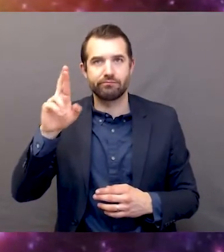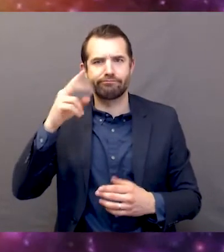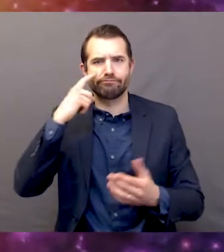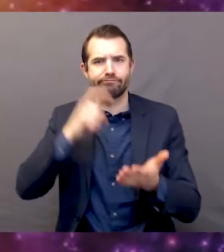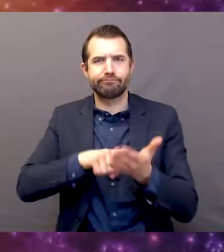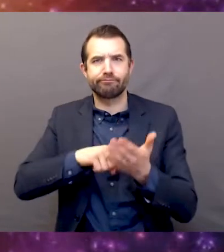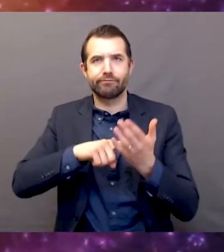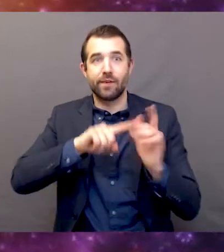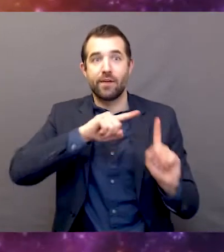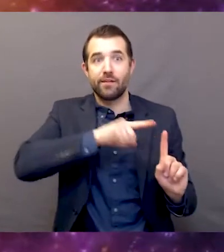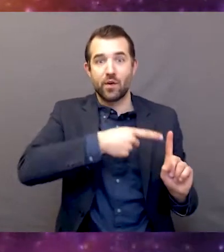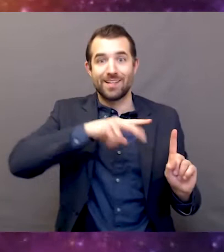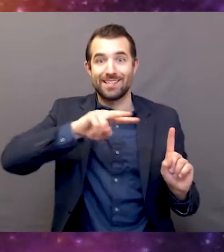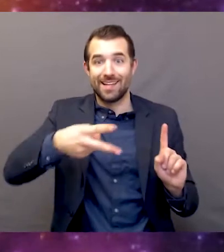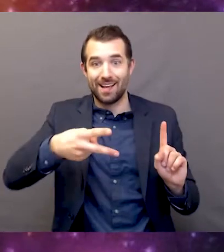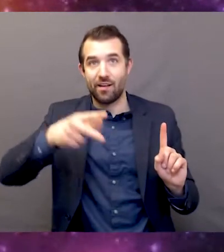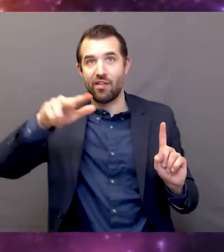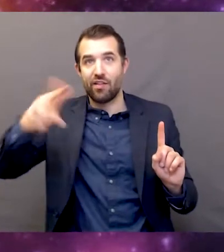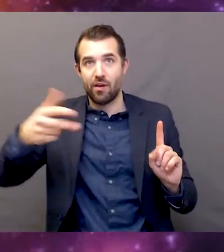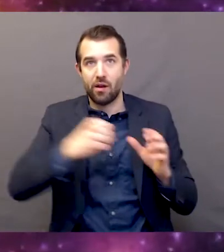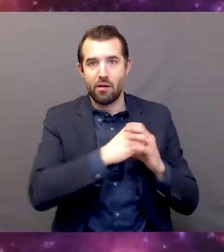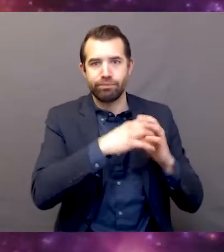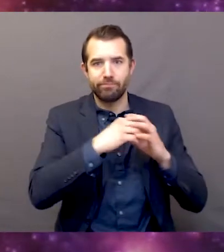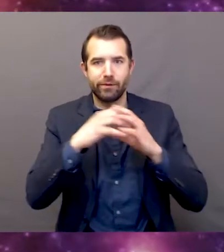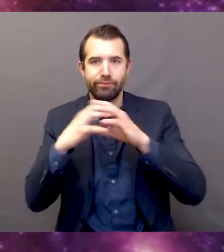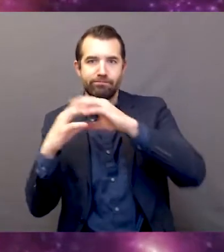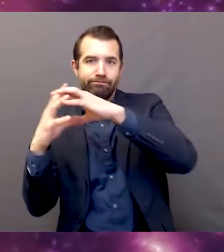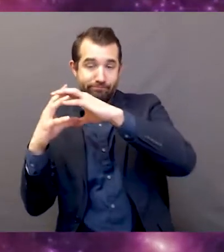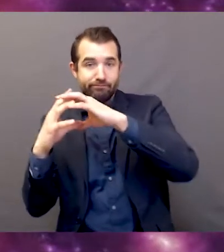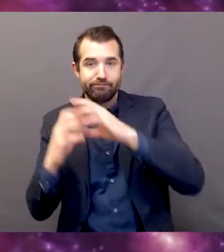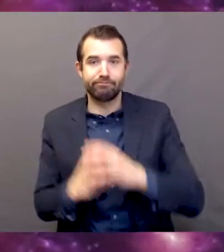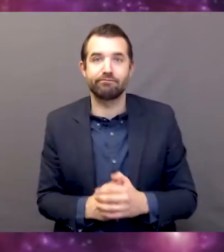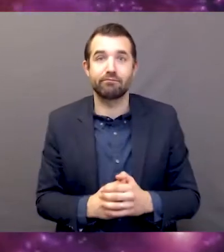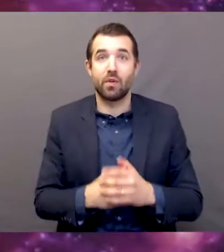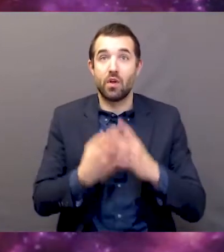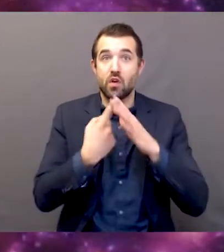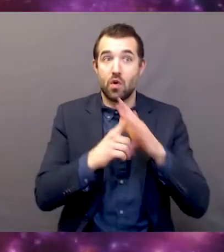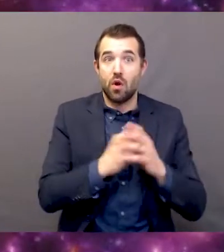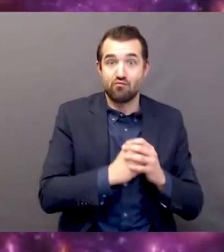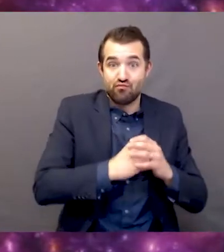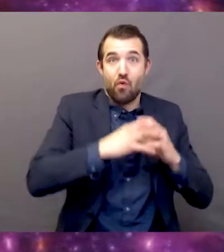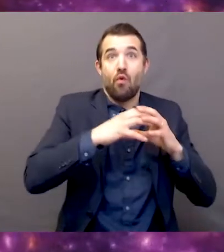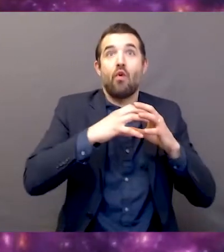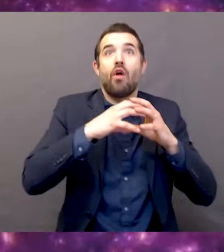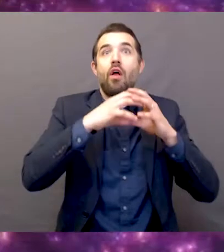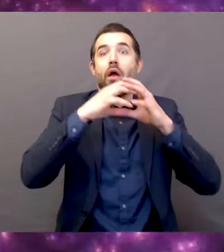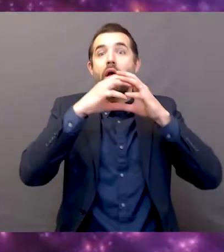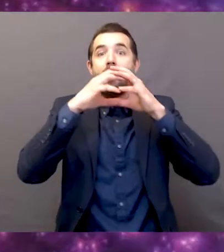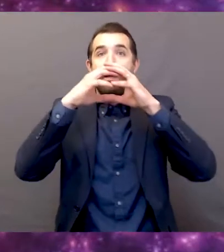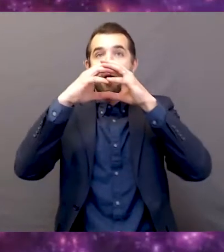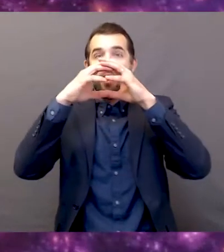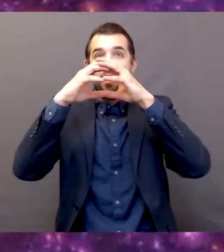bubble here, you see a third bubble here that's now flattened. The bubble started out round, it's been rising in